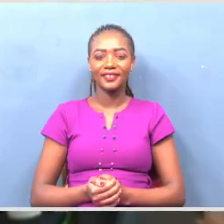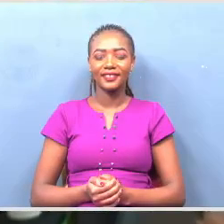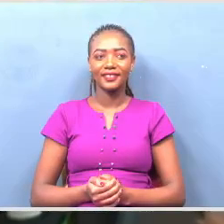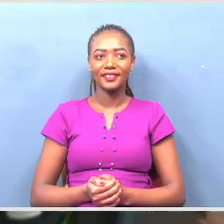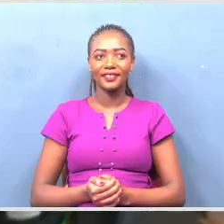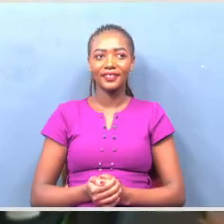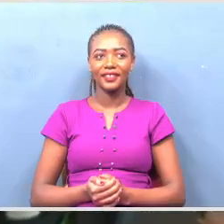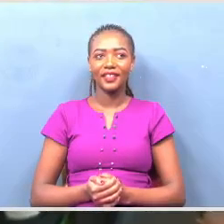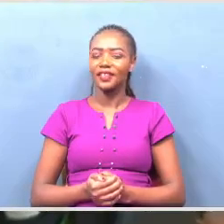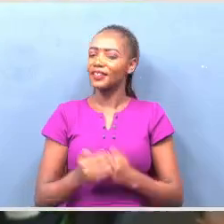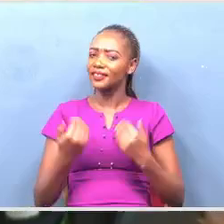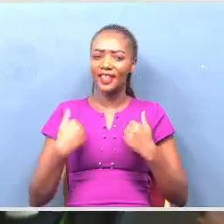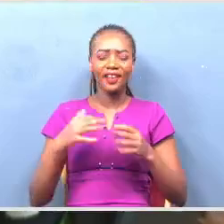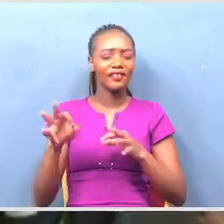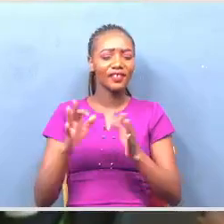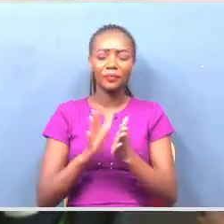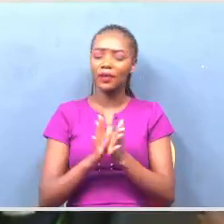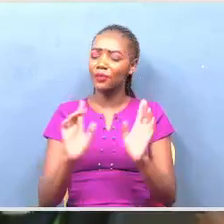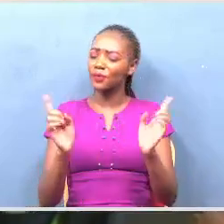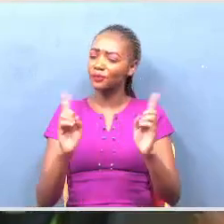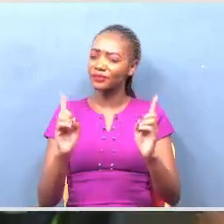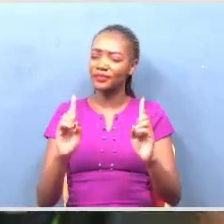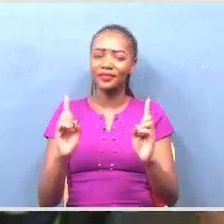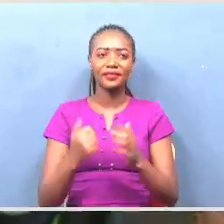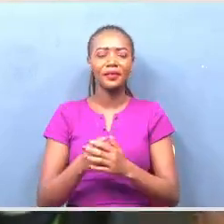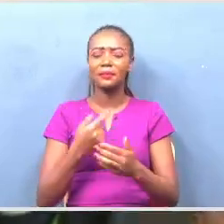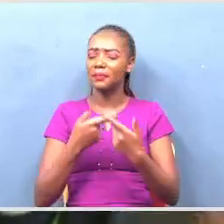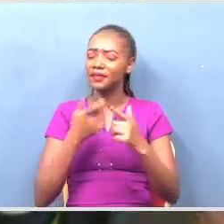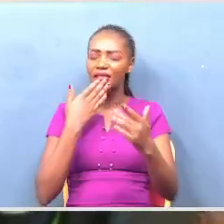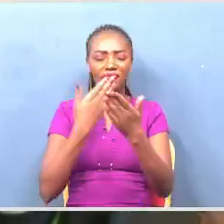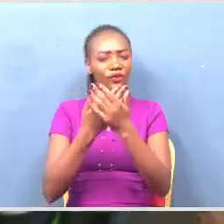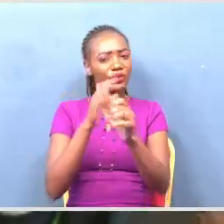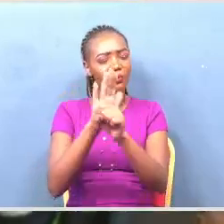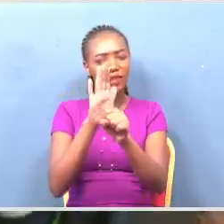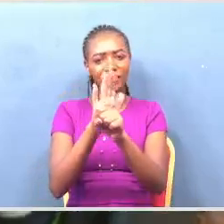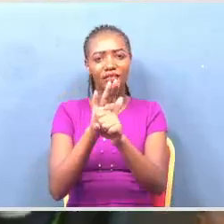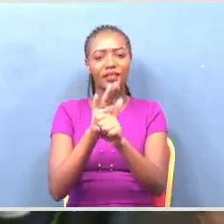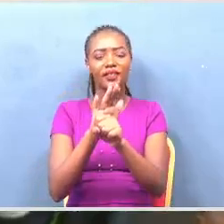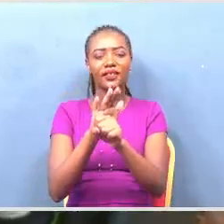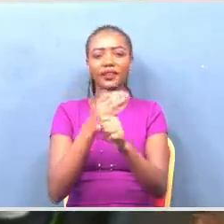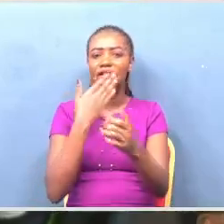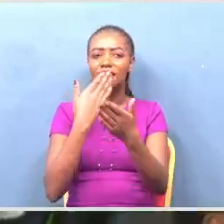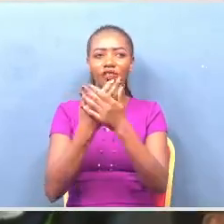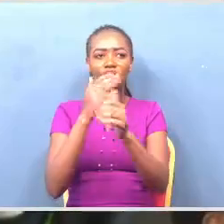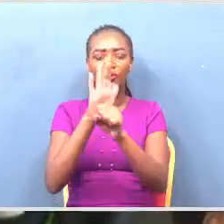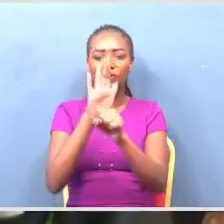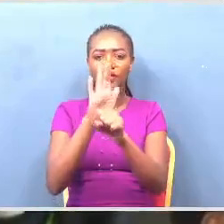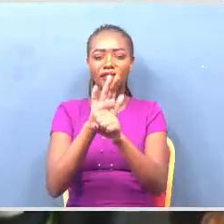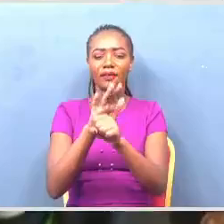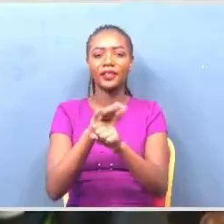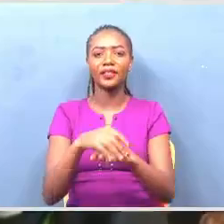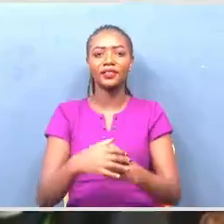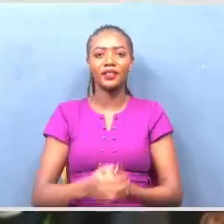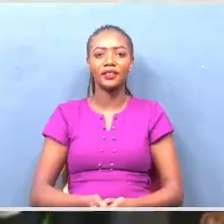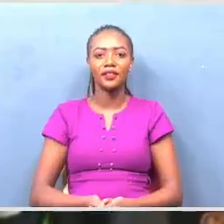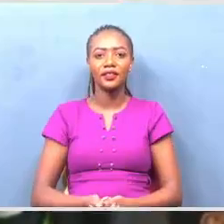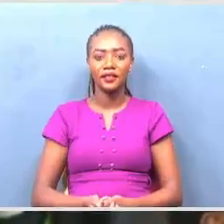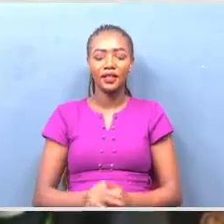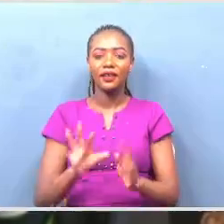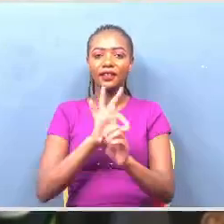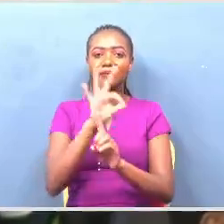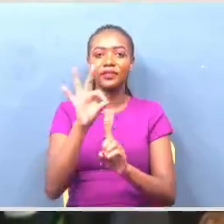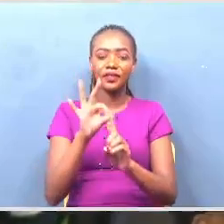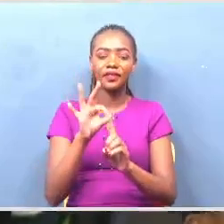Let me not go down that route because I will disappoint some people, because that list is very long,